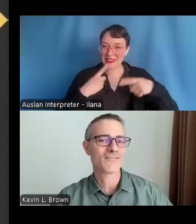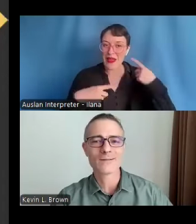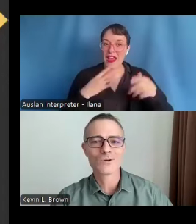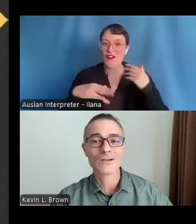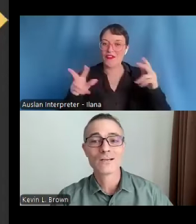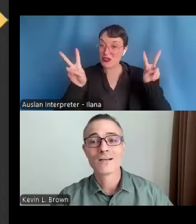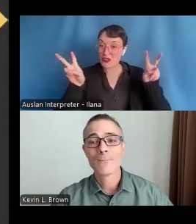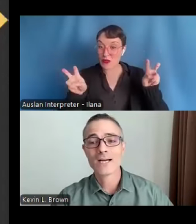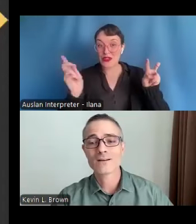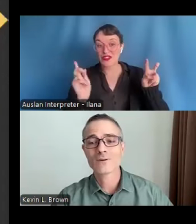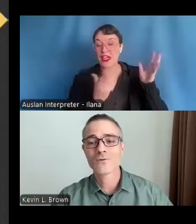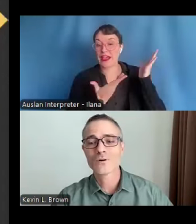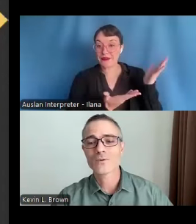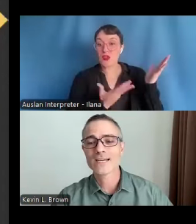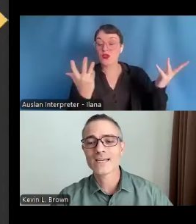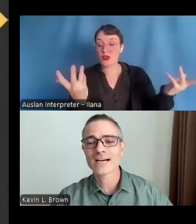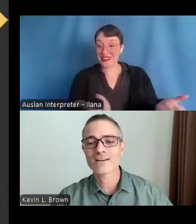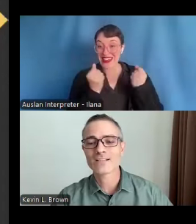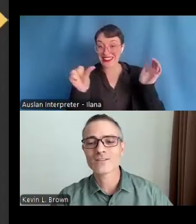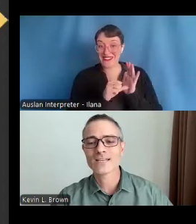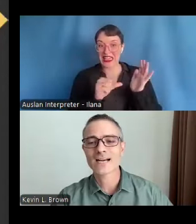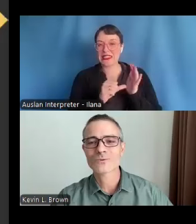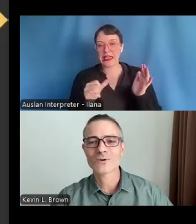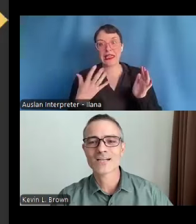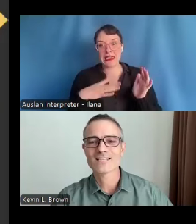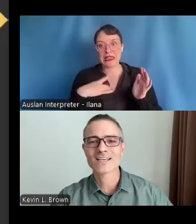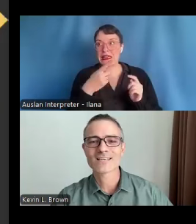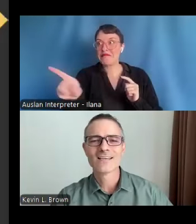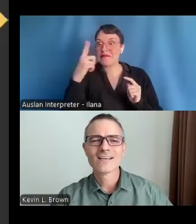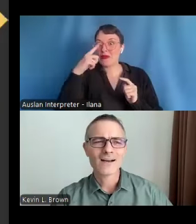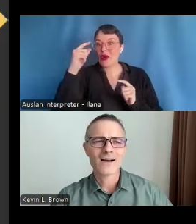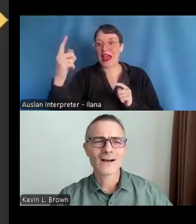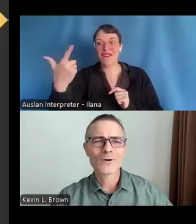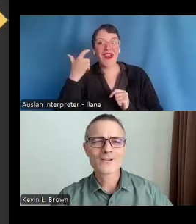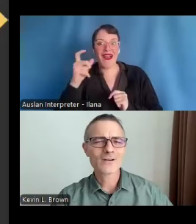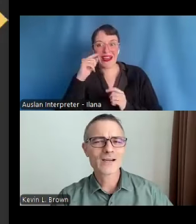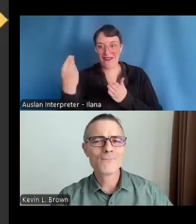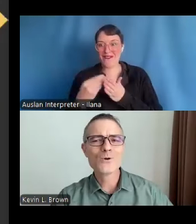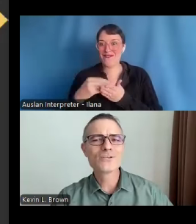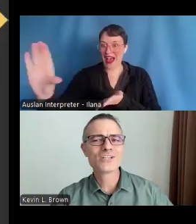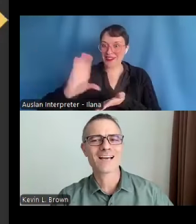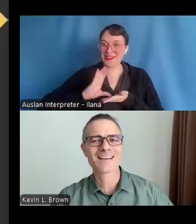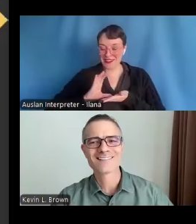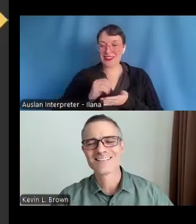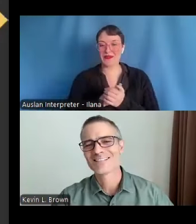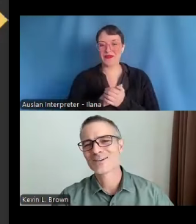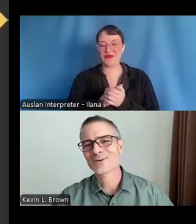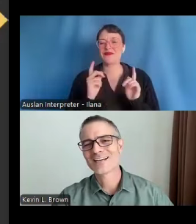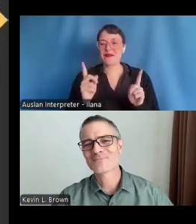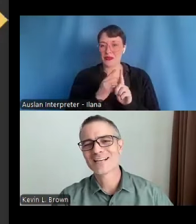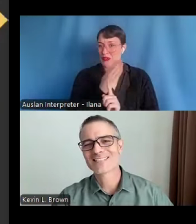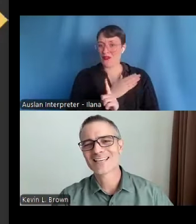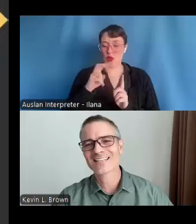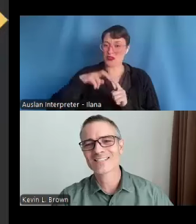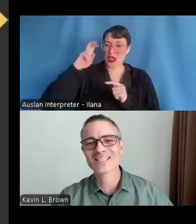and findable. But before we dive into the actual content, I want to do a quick mood check. So